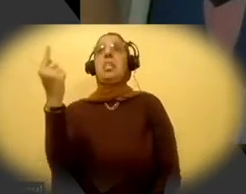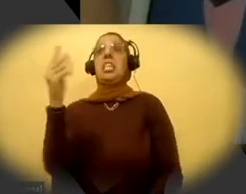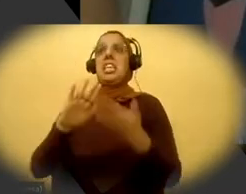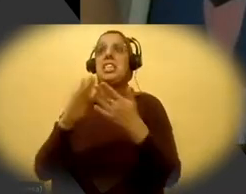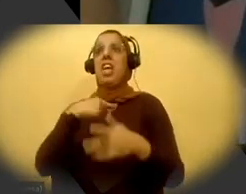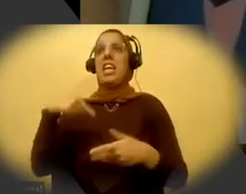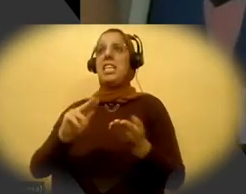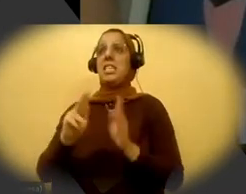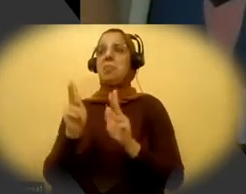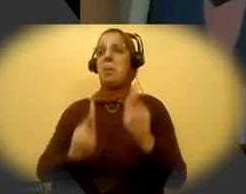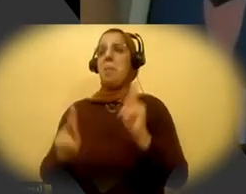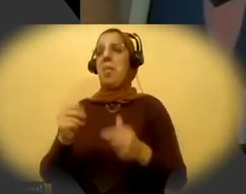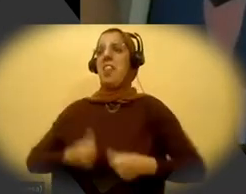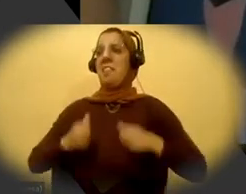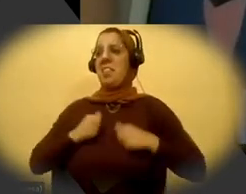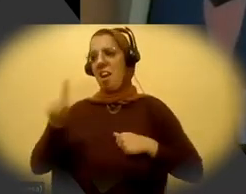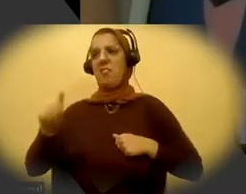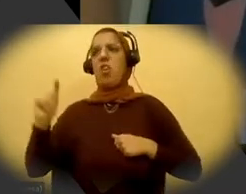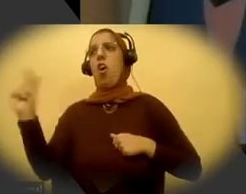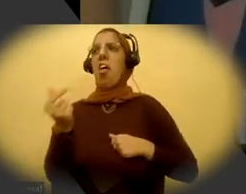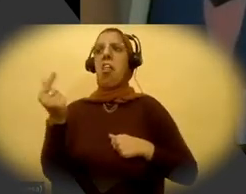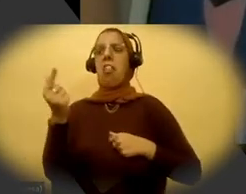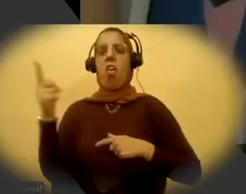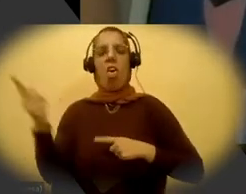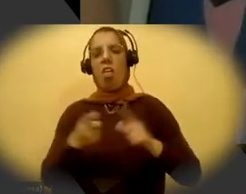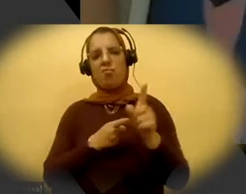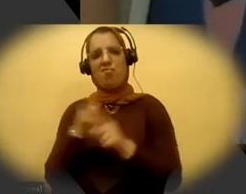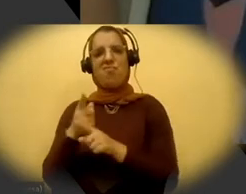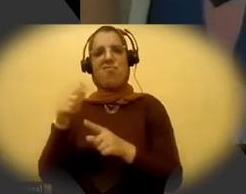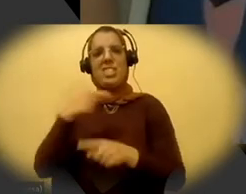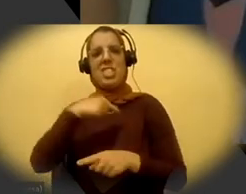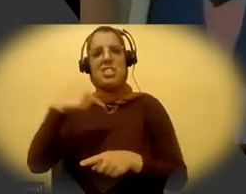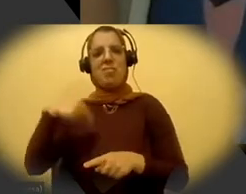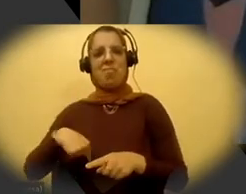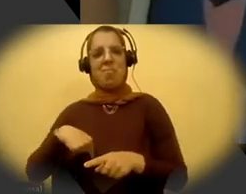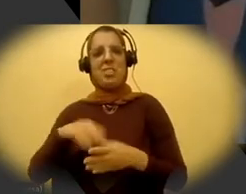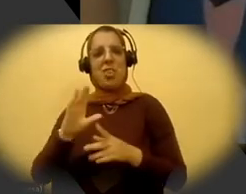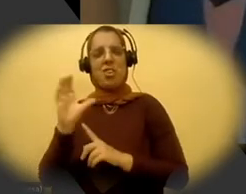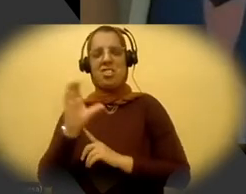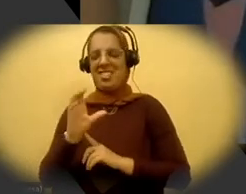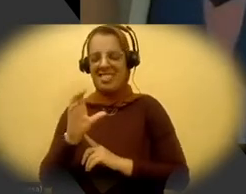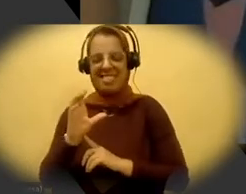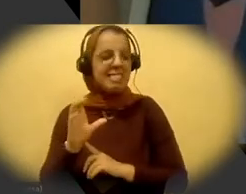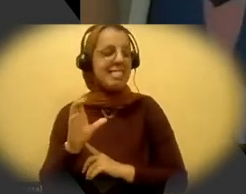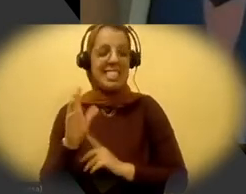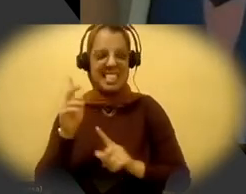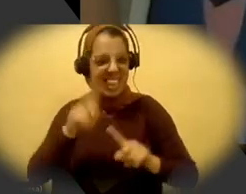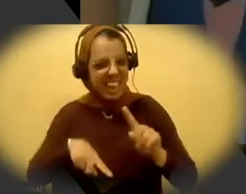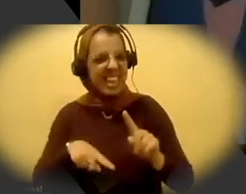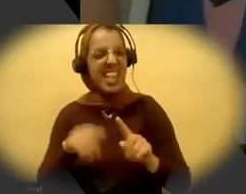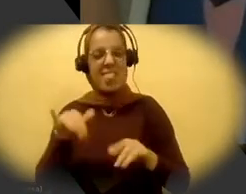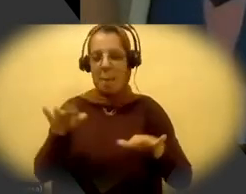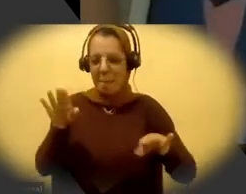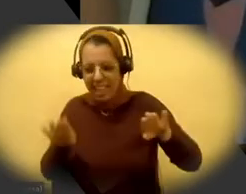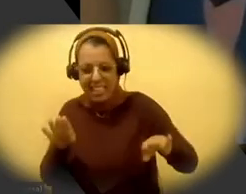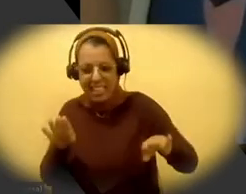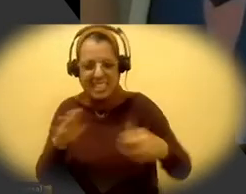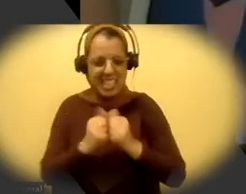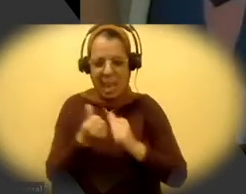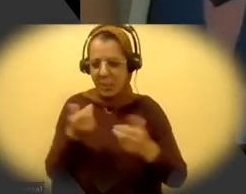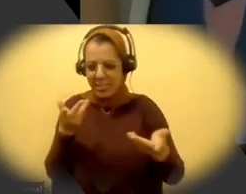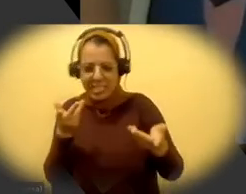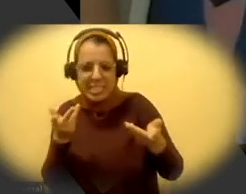be Chinese. And I think, Nightingale and I were having a bit of a conversation about this before, in terms of